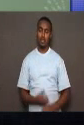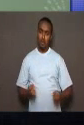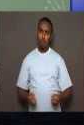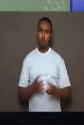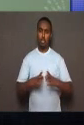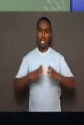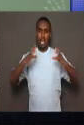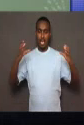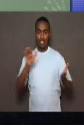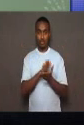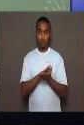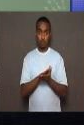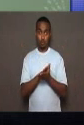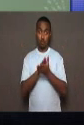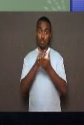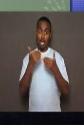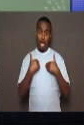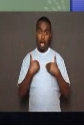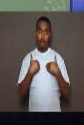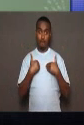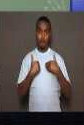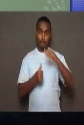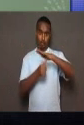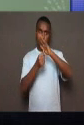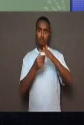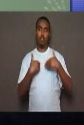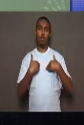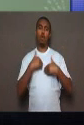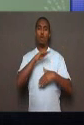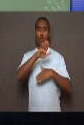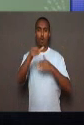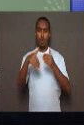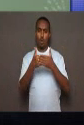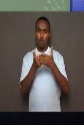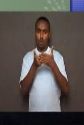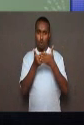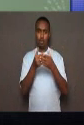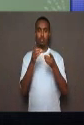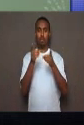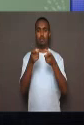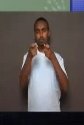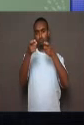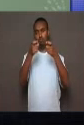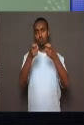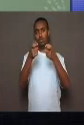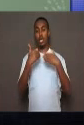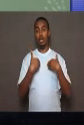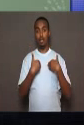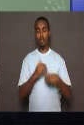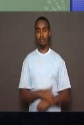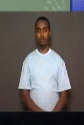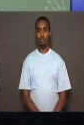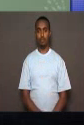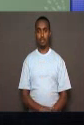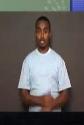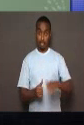Most large schools also have a principal who is in charge of looking after all of the departments.